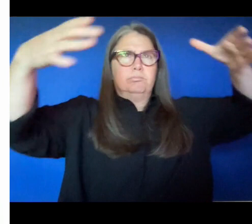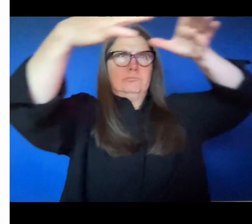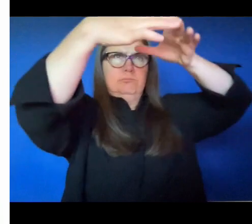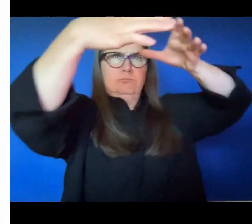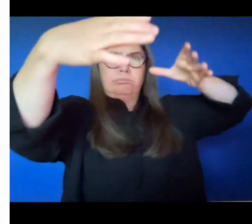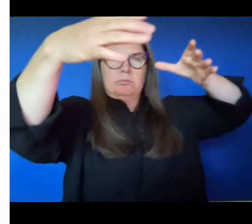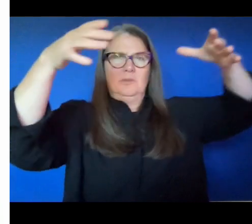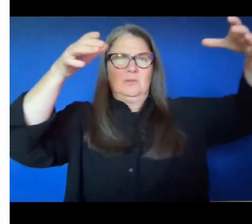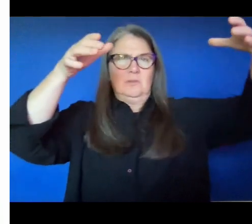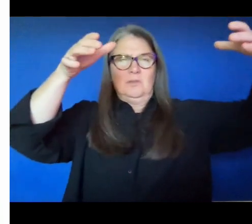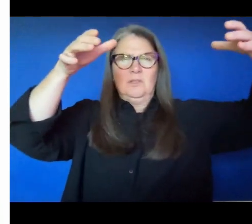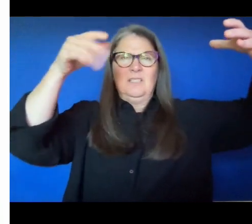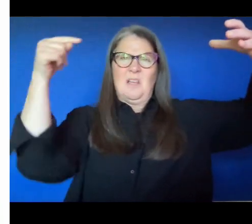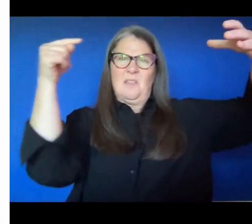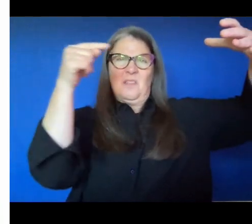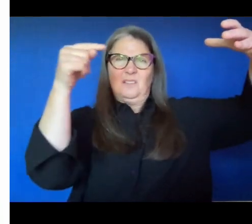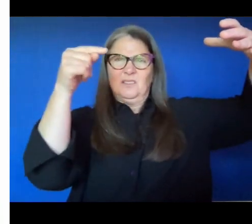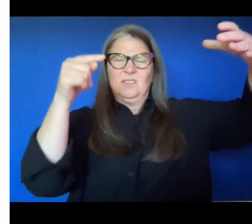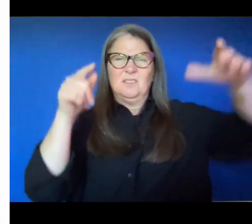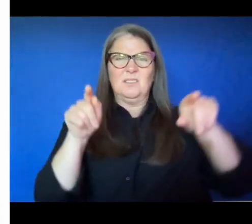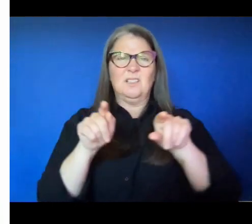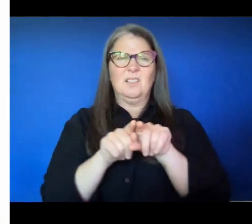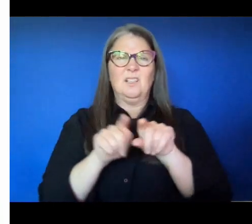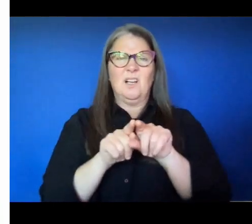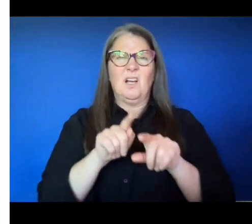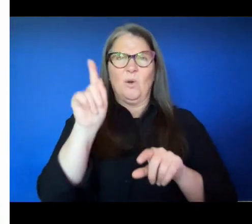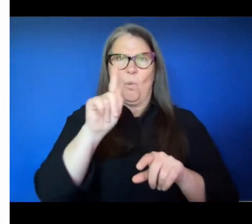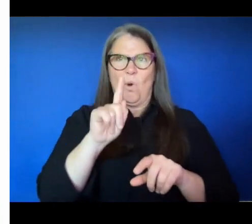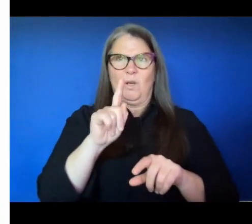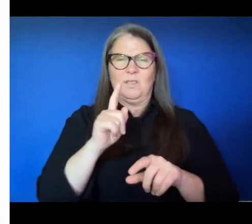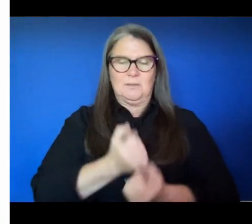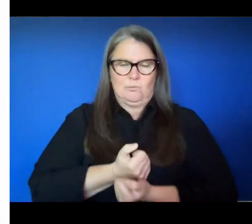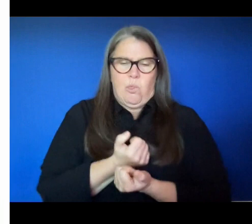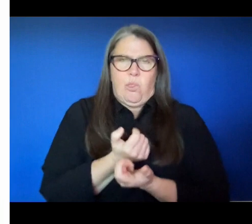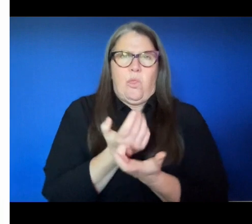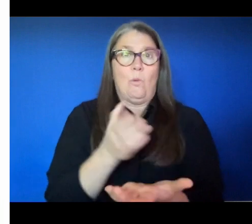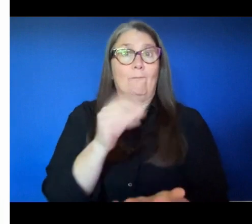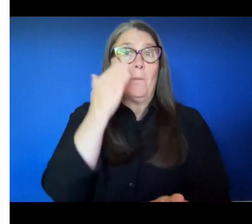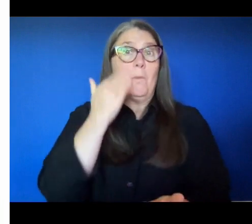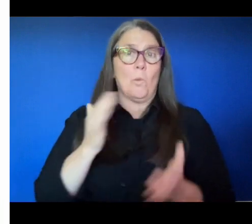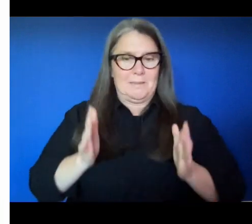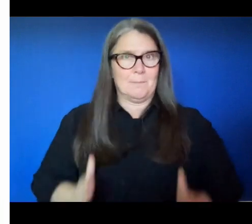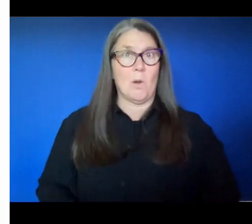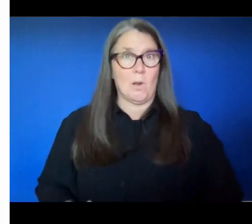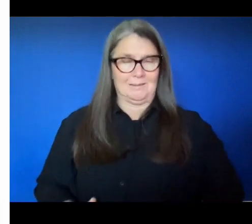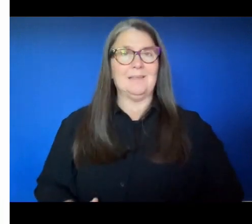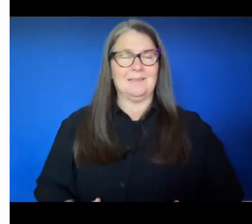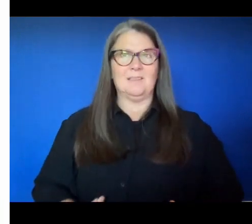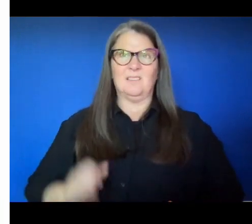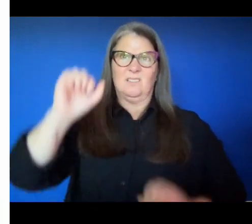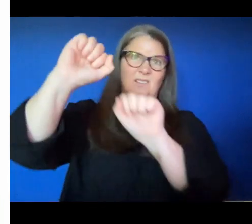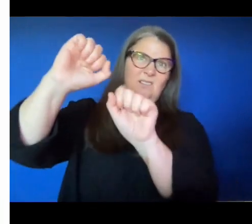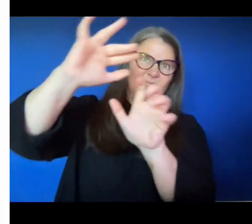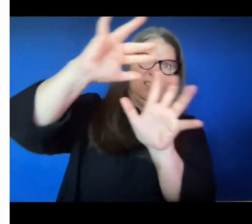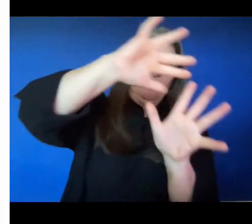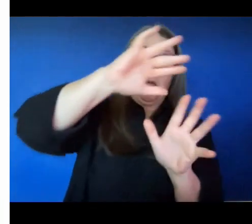about to be pushed out from this woman's body, but it also becomes a mechanism to talk about just